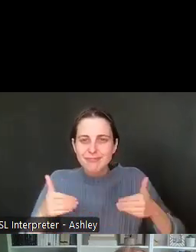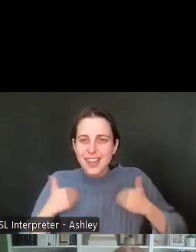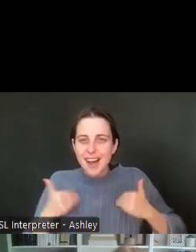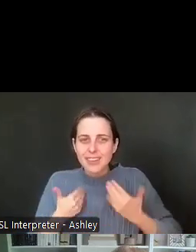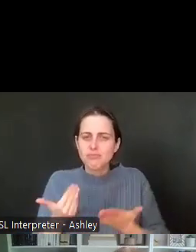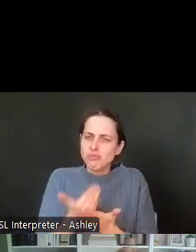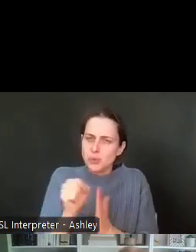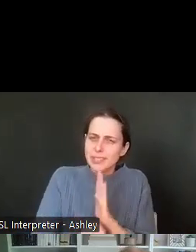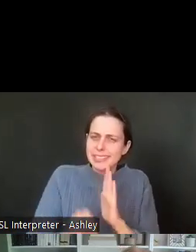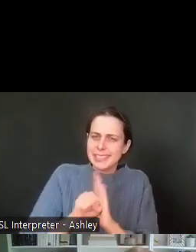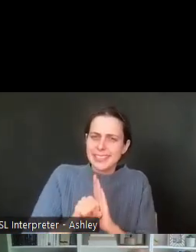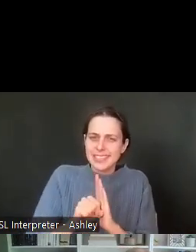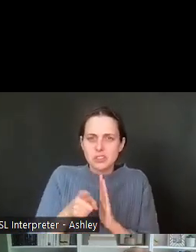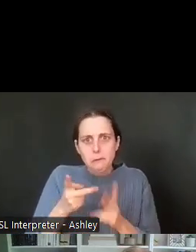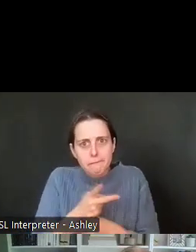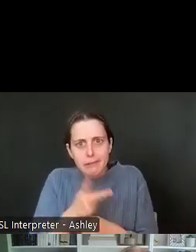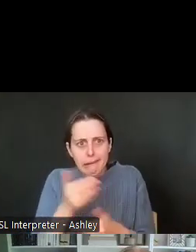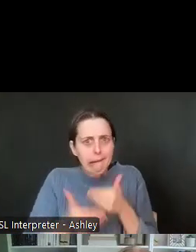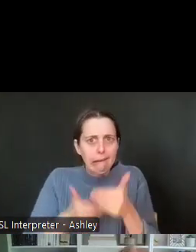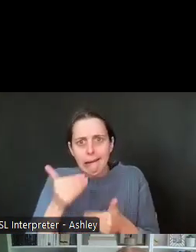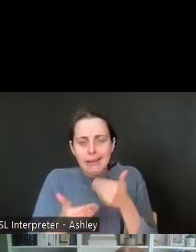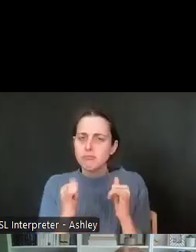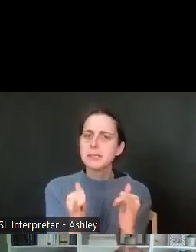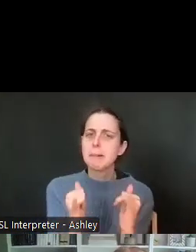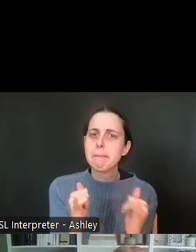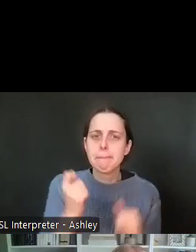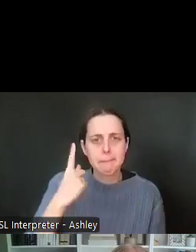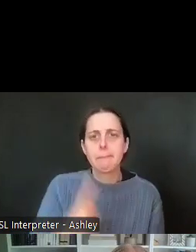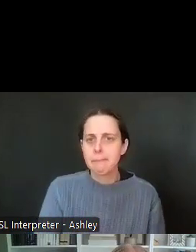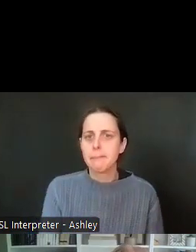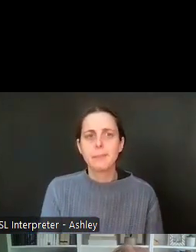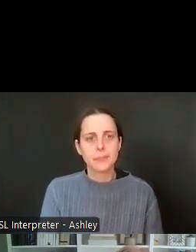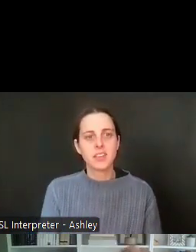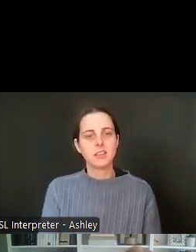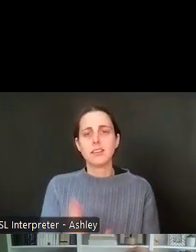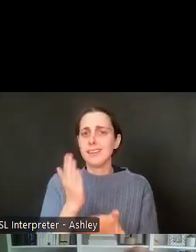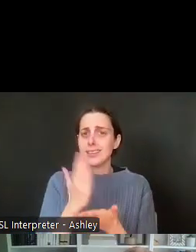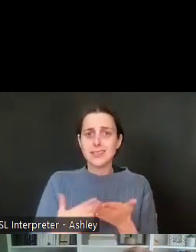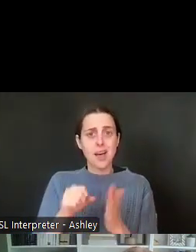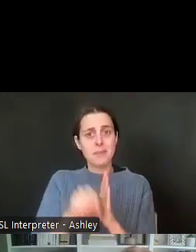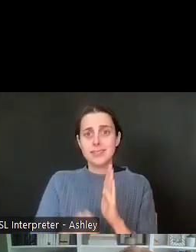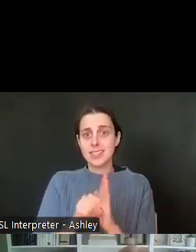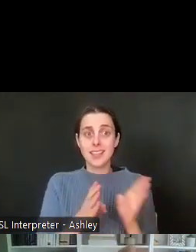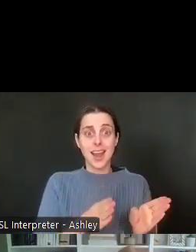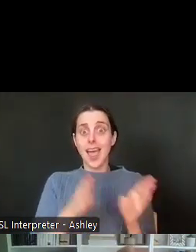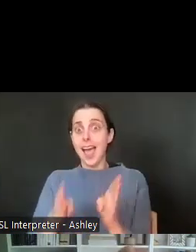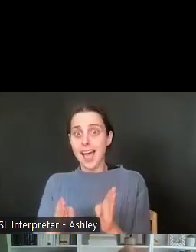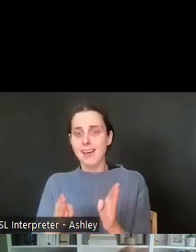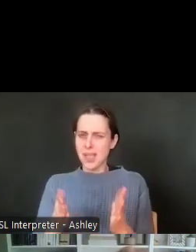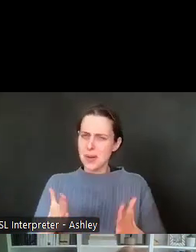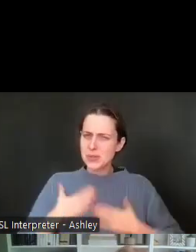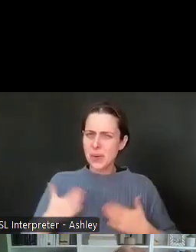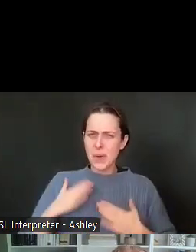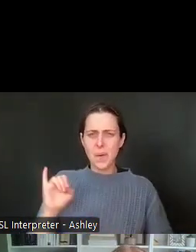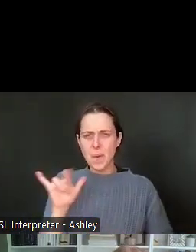probably figuring out as you go, just like I did. There are some seasons that bring a lot of joy. The birth of a child